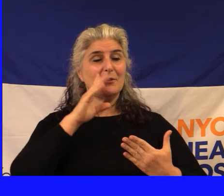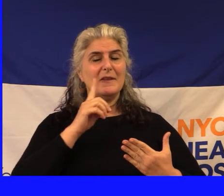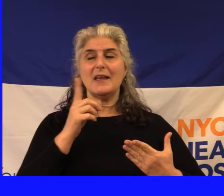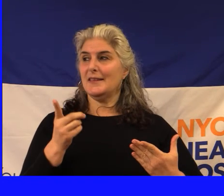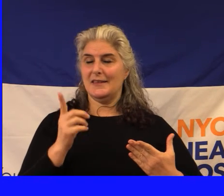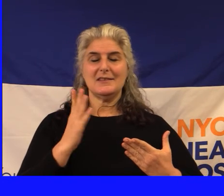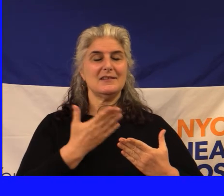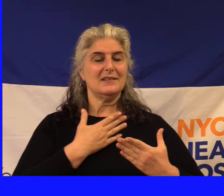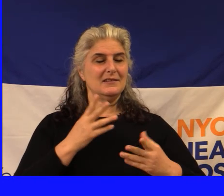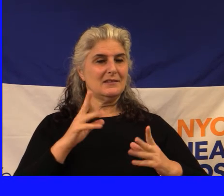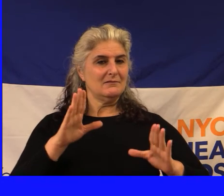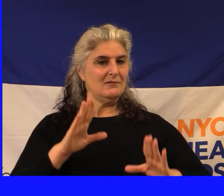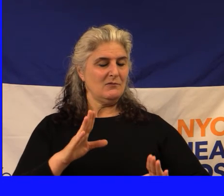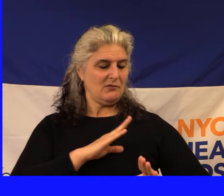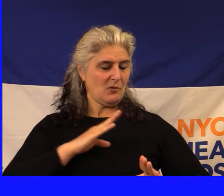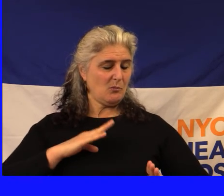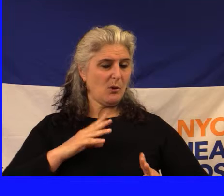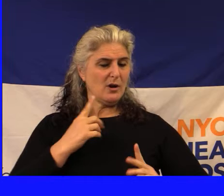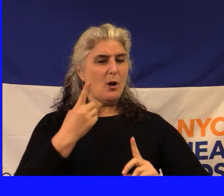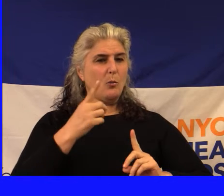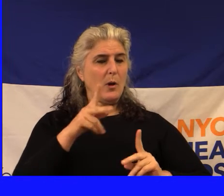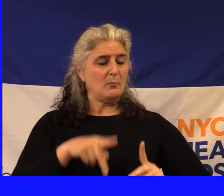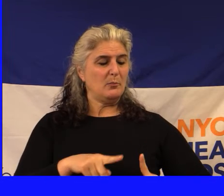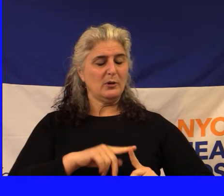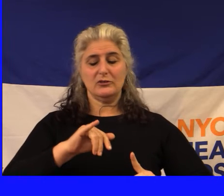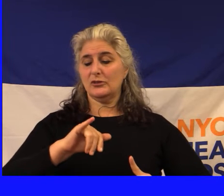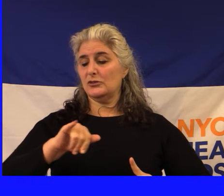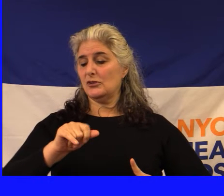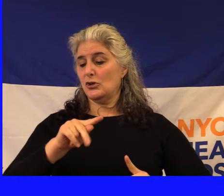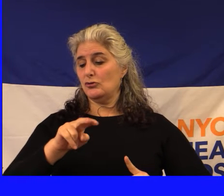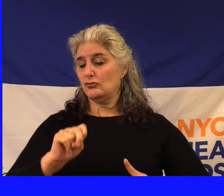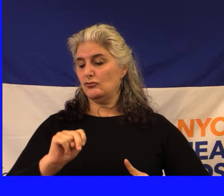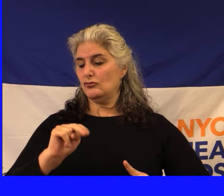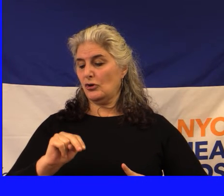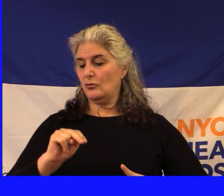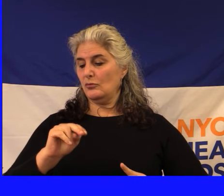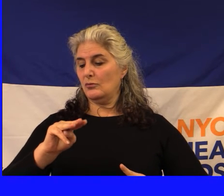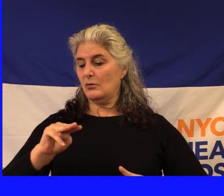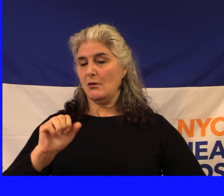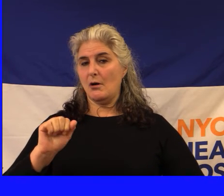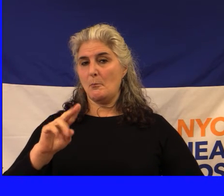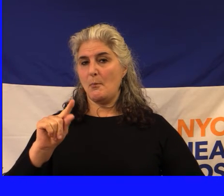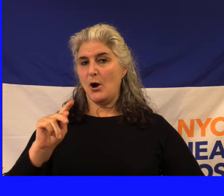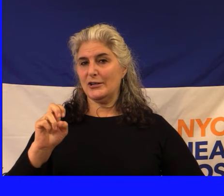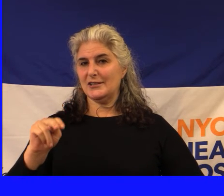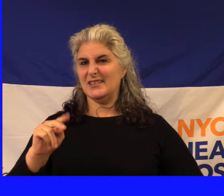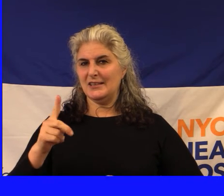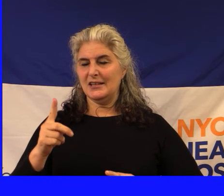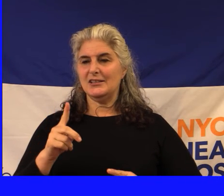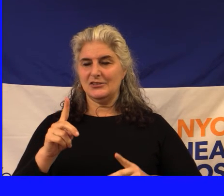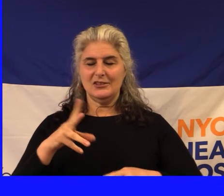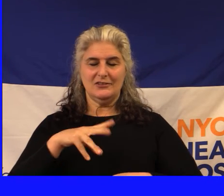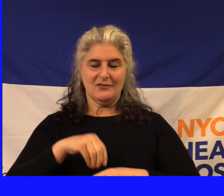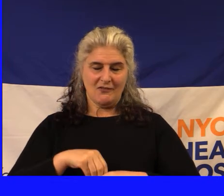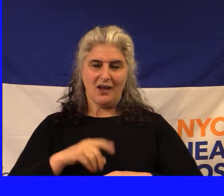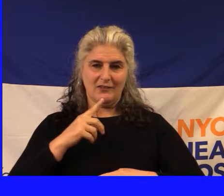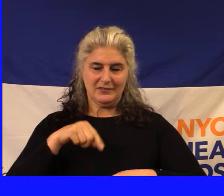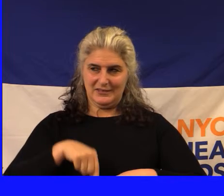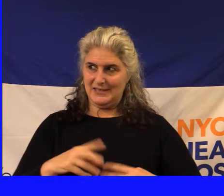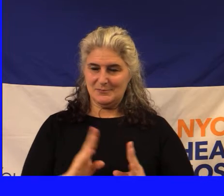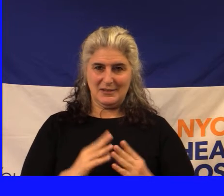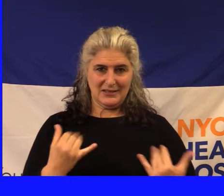who leads our community care division. We asked her to join. We had a lot of partnership with her on care models, and we're thrilled to have